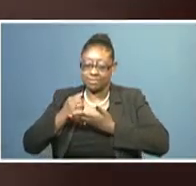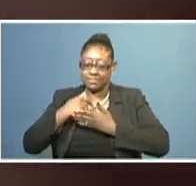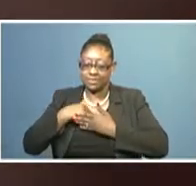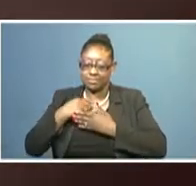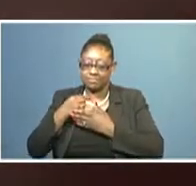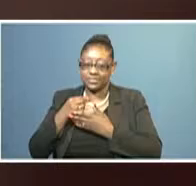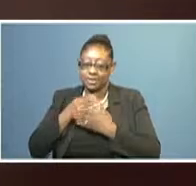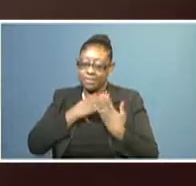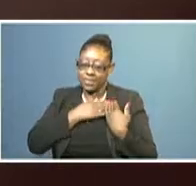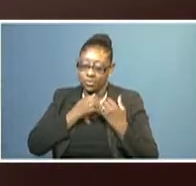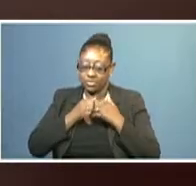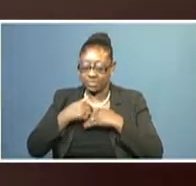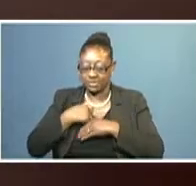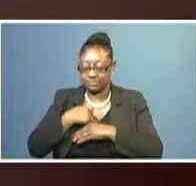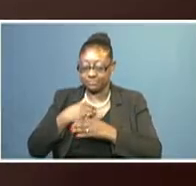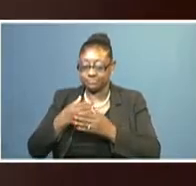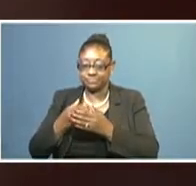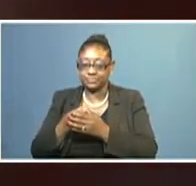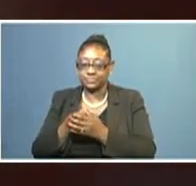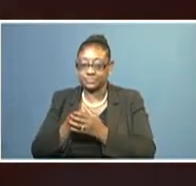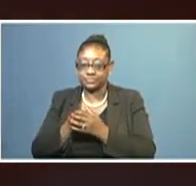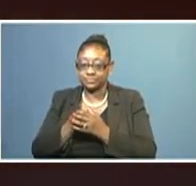me.